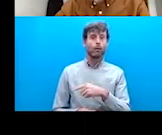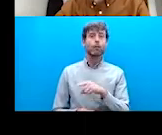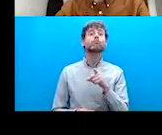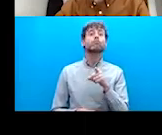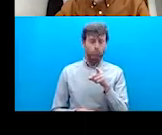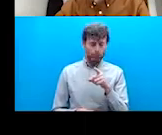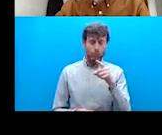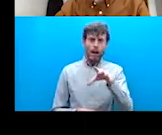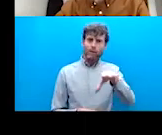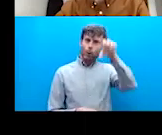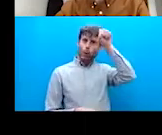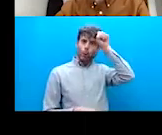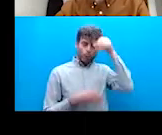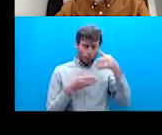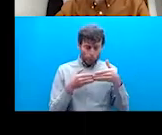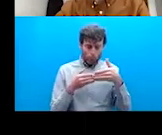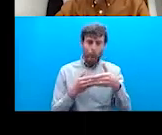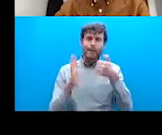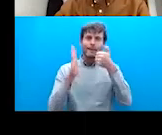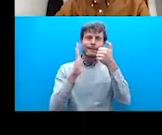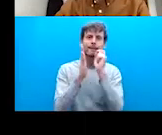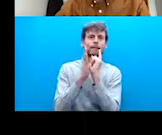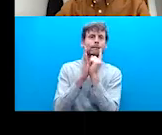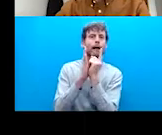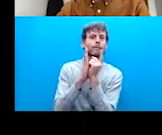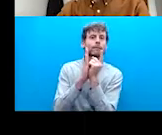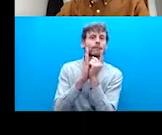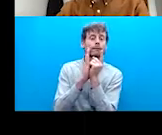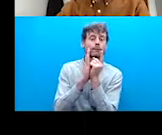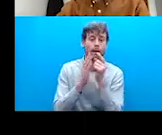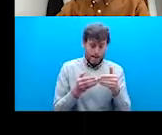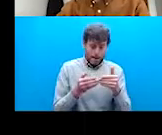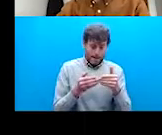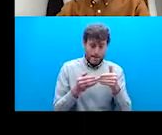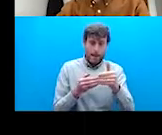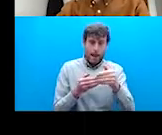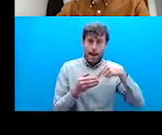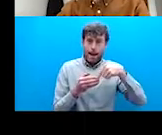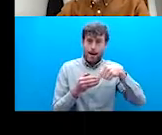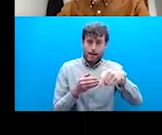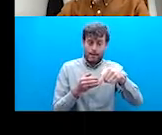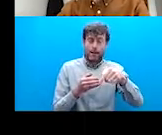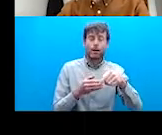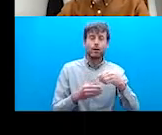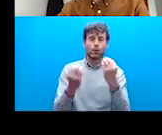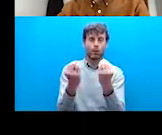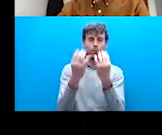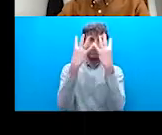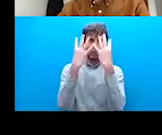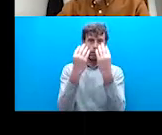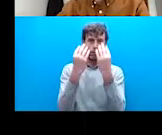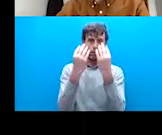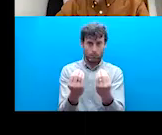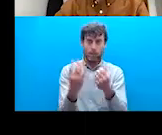during a 6-second delay. Now, during the delay period, and here we use decoding, so we could decode